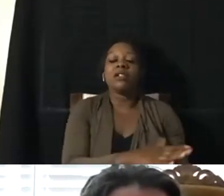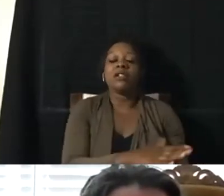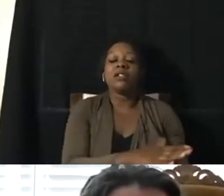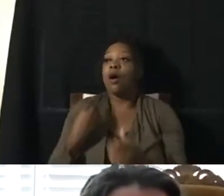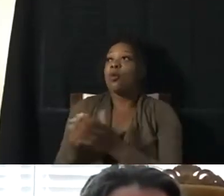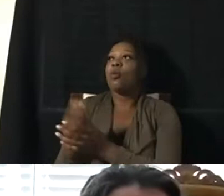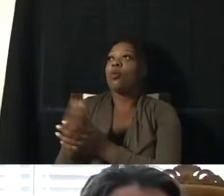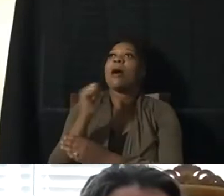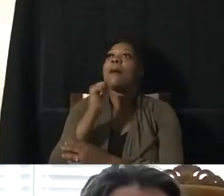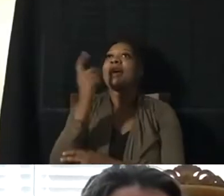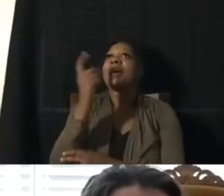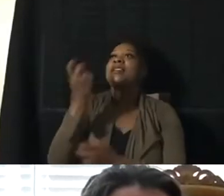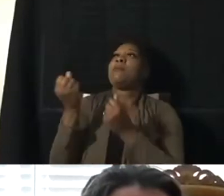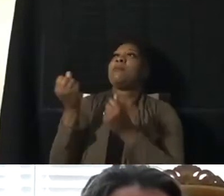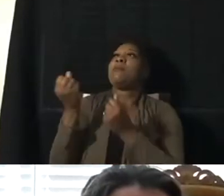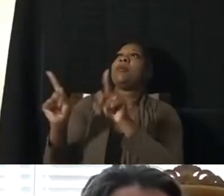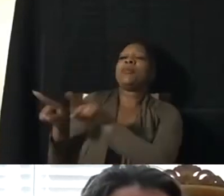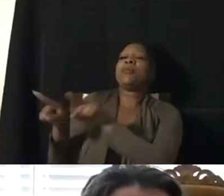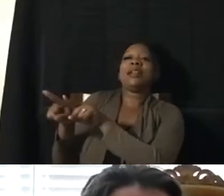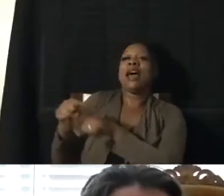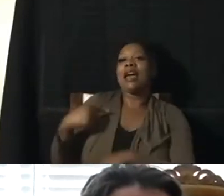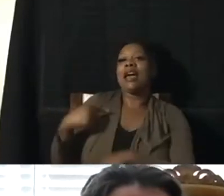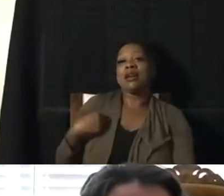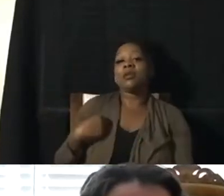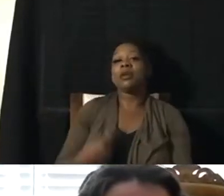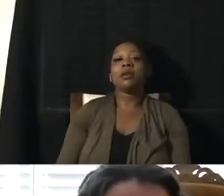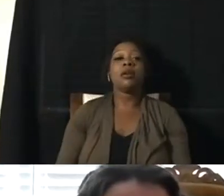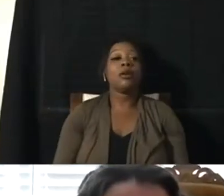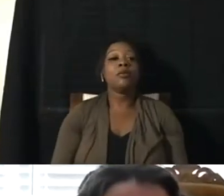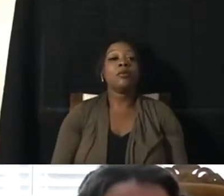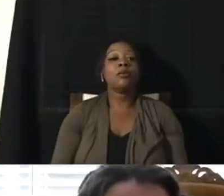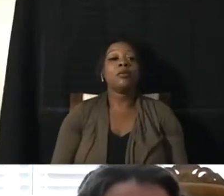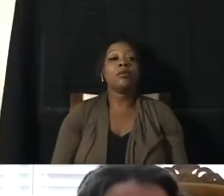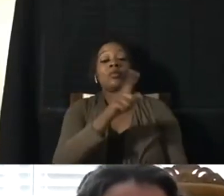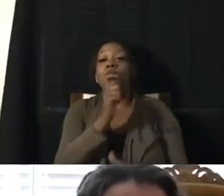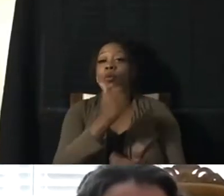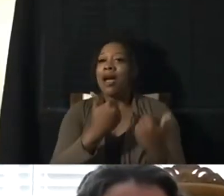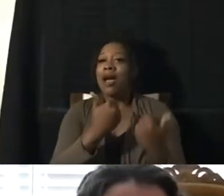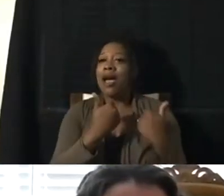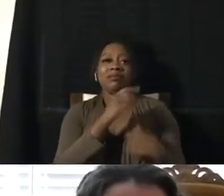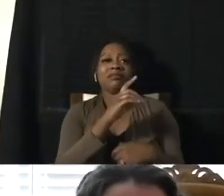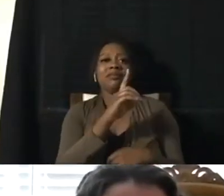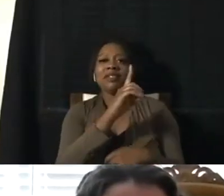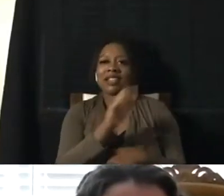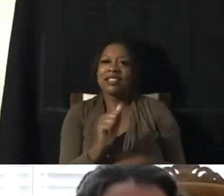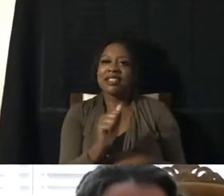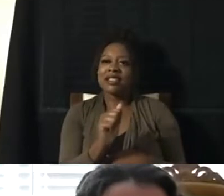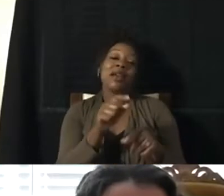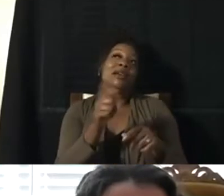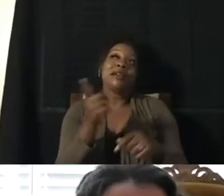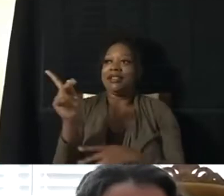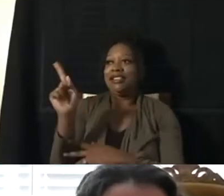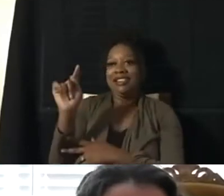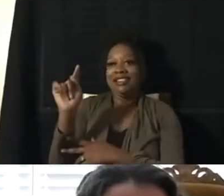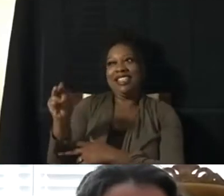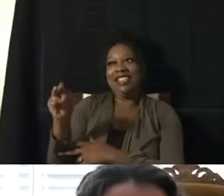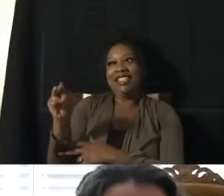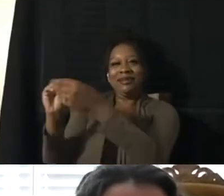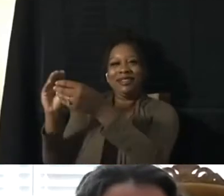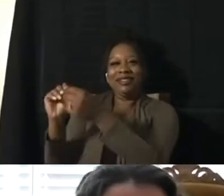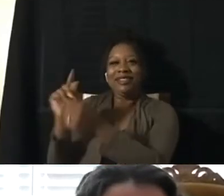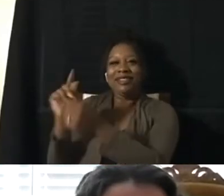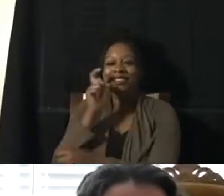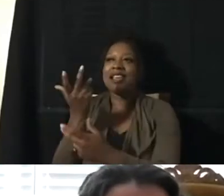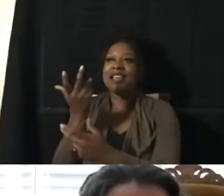really, when it comes to people with disabilities, it's like, it's what Tim was saying is like, it's a blind spot,